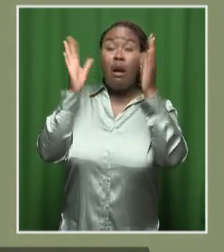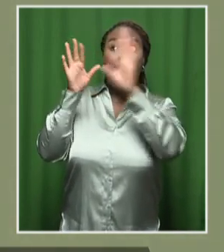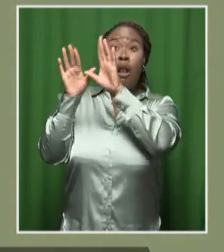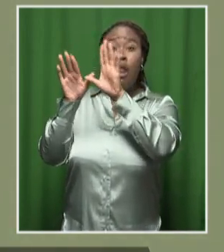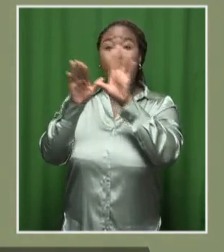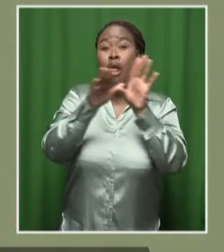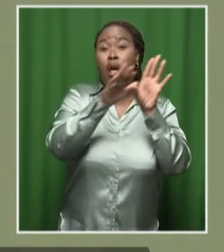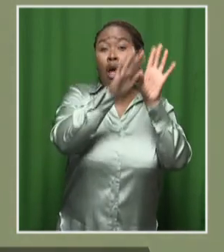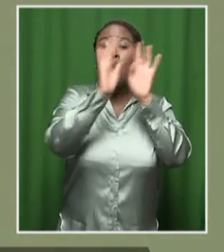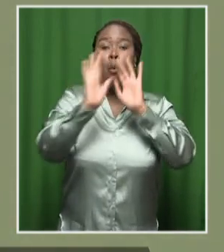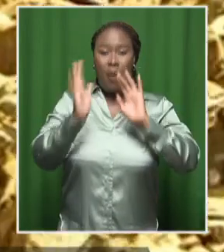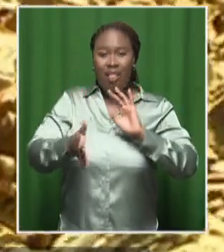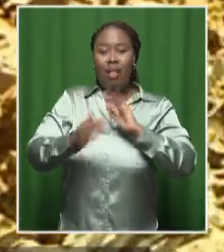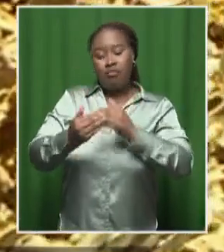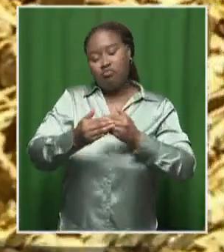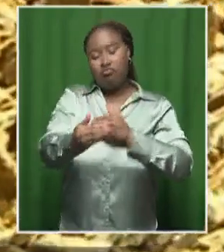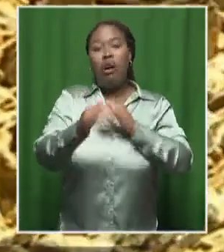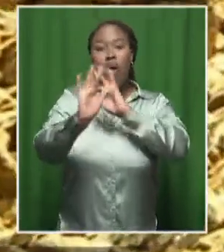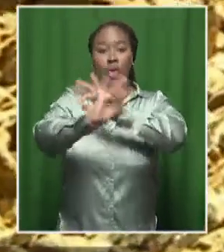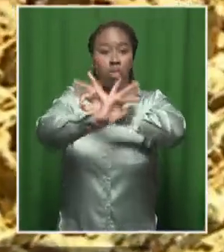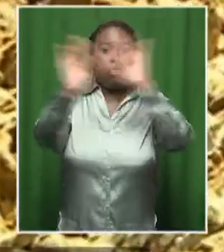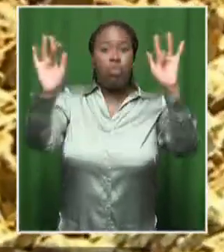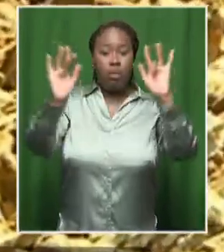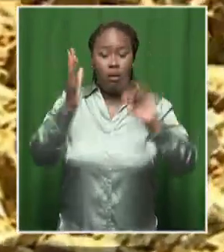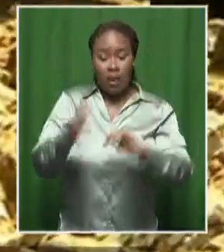the Accipitridae family.